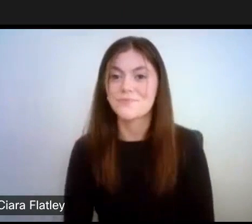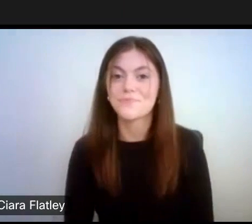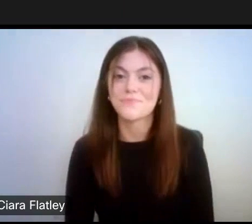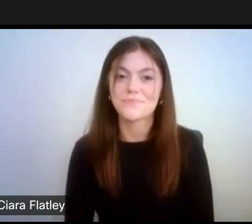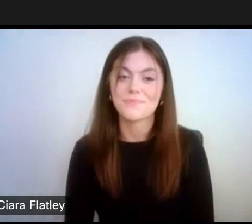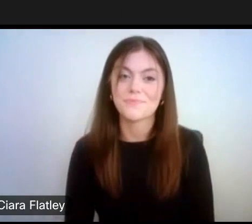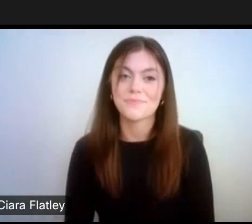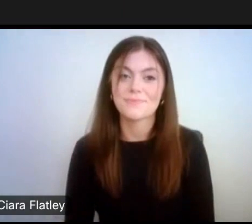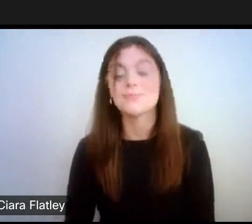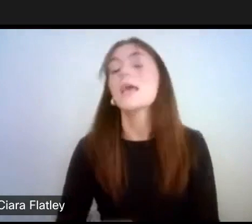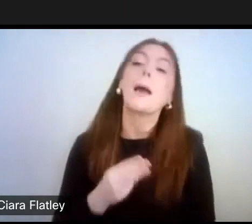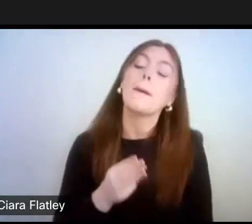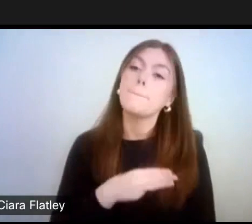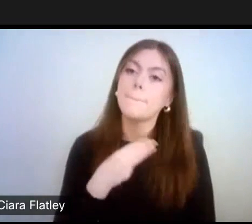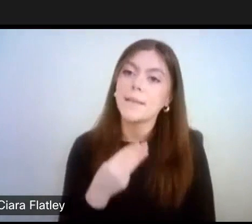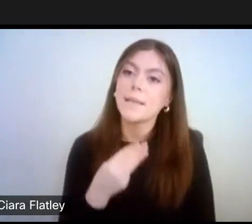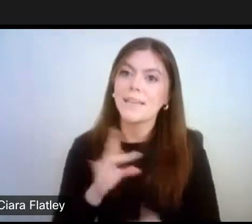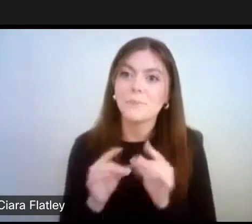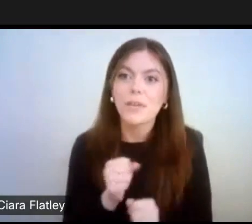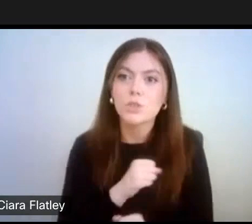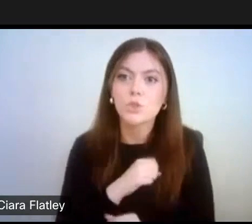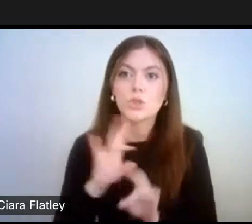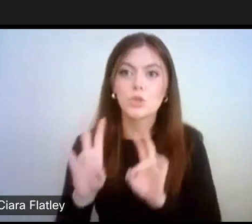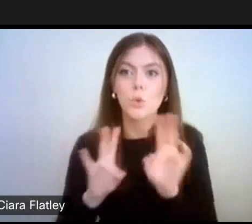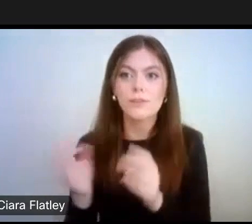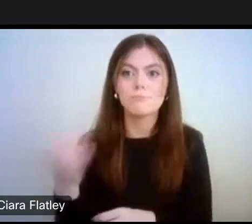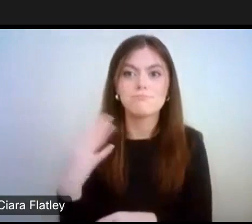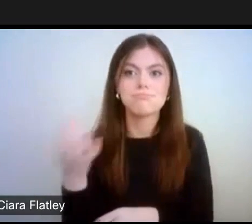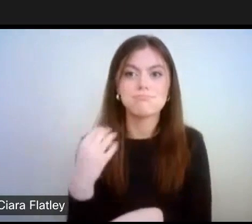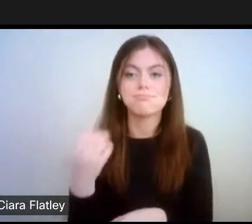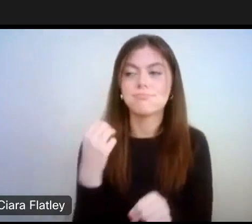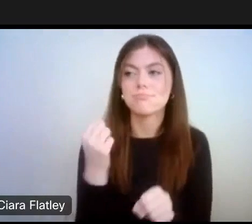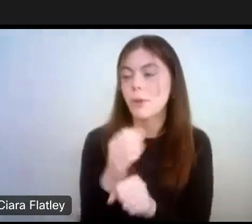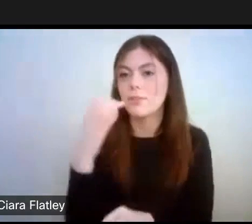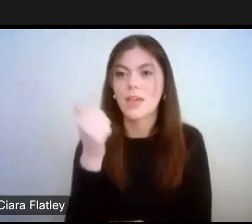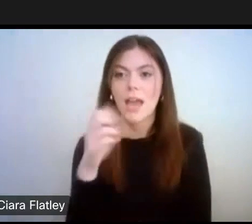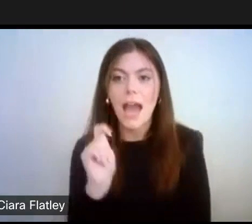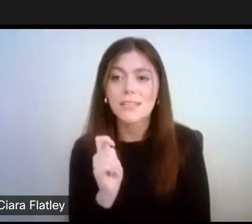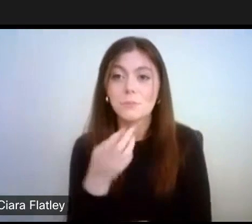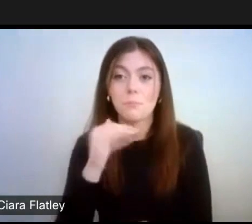Please keep the questions coming in about the actions, various pieces. It helps us.